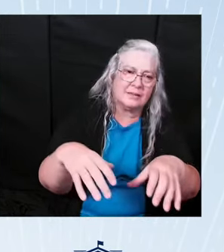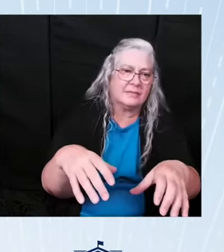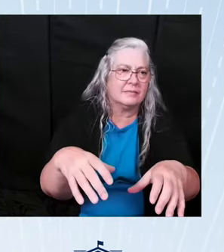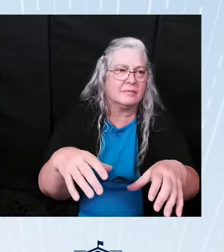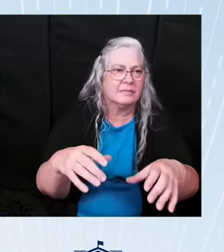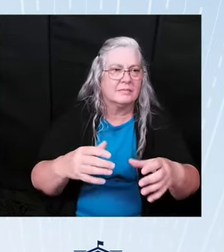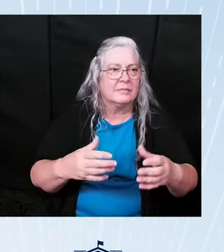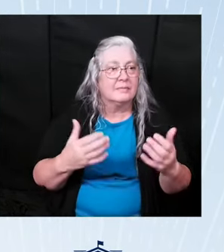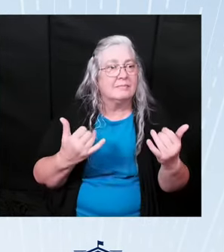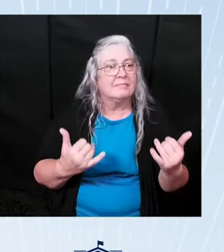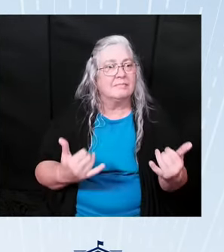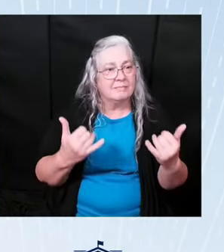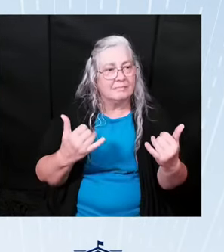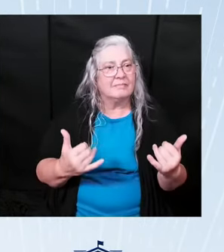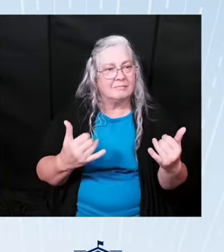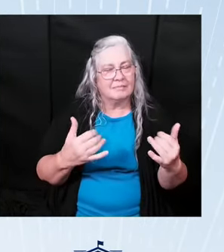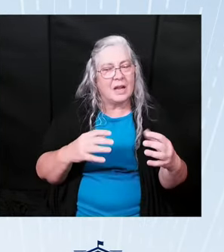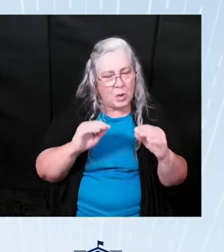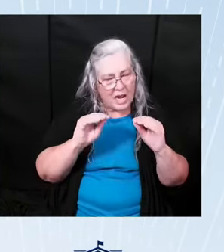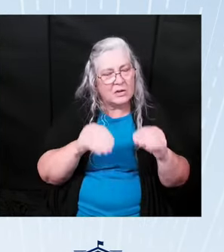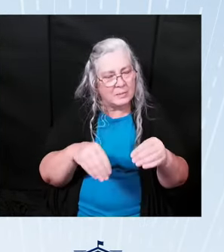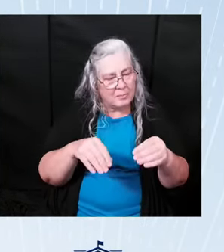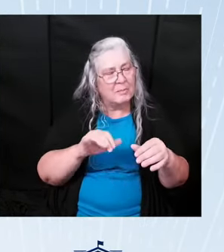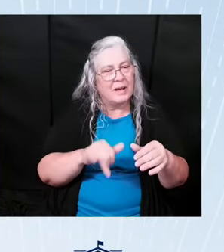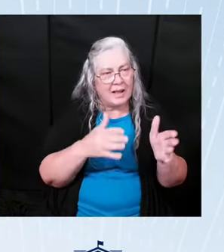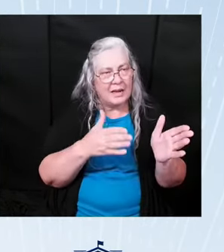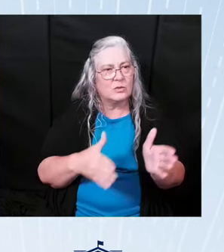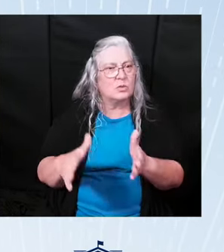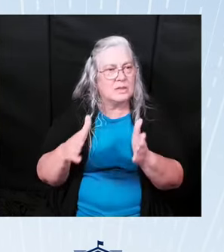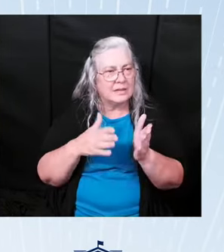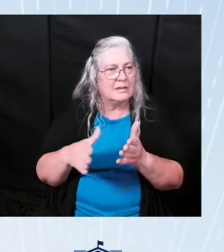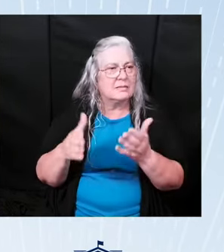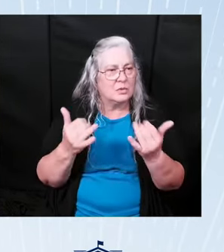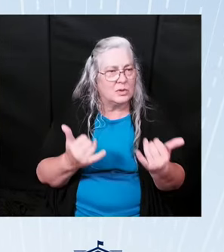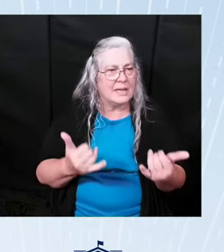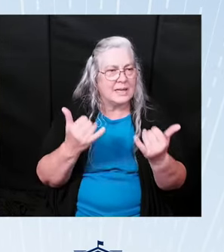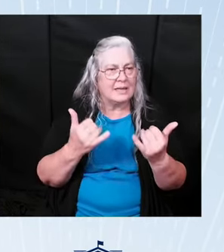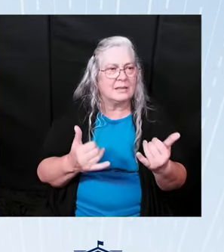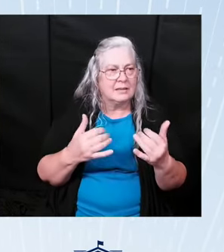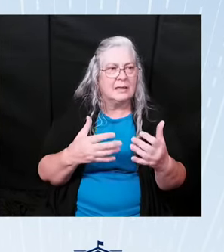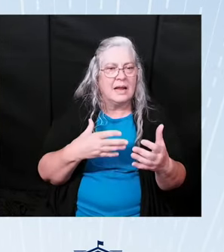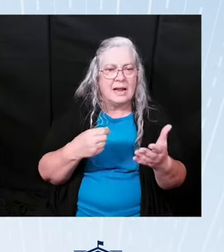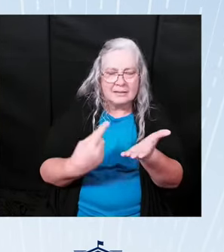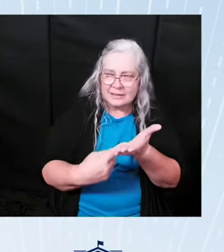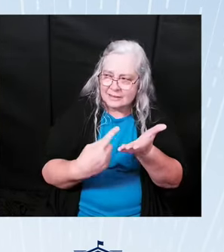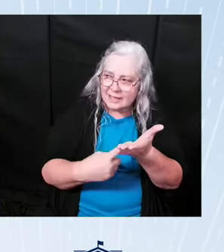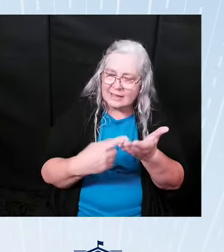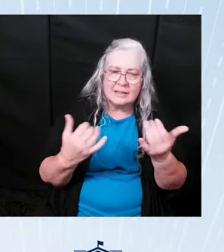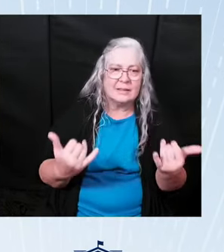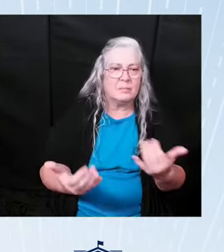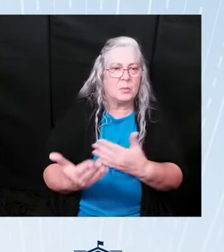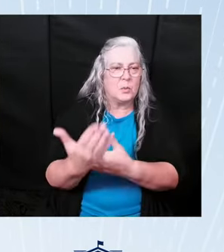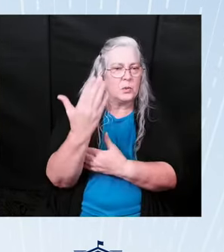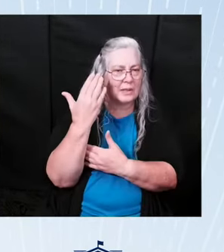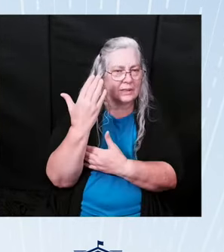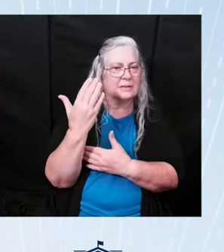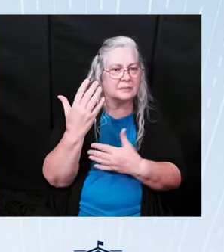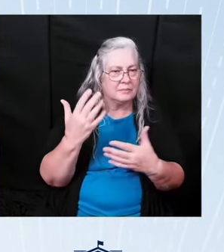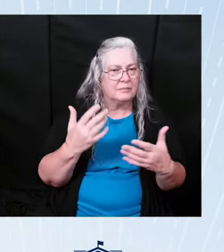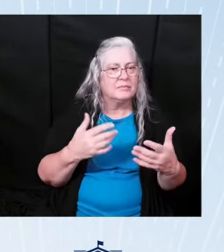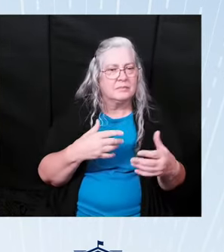about here this morning, we announced a new effort to push forward further on building codes. That's